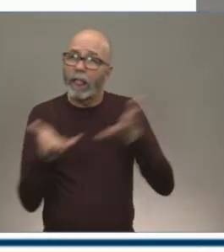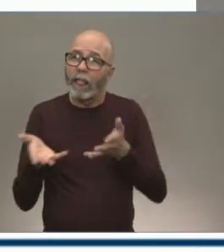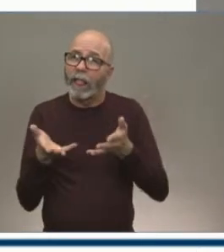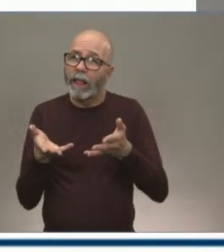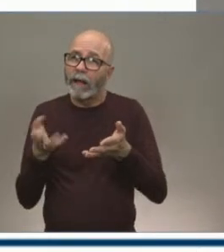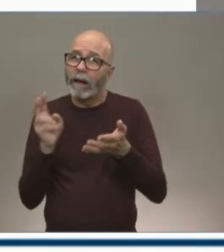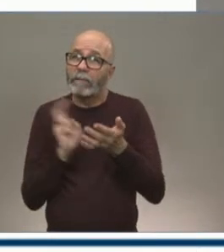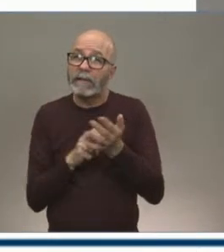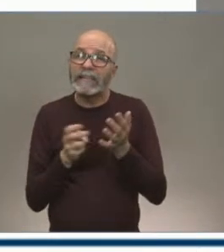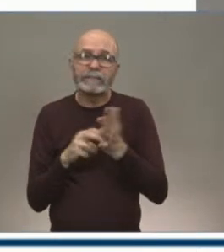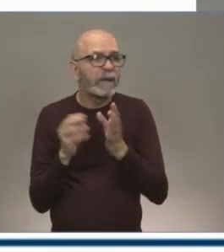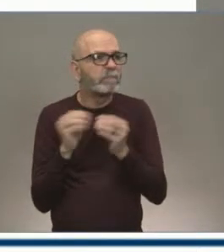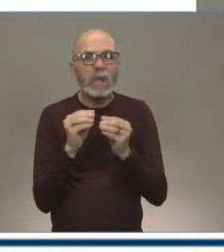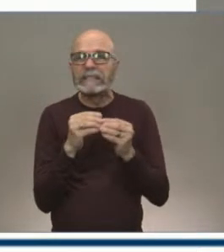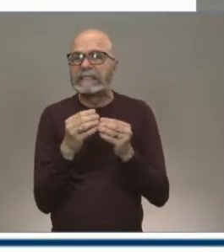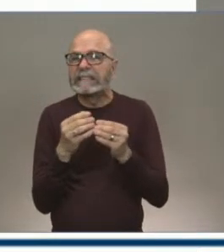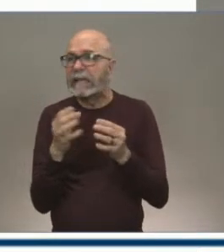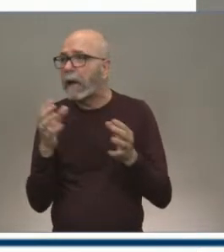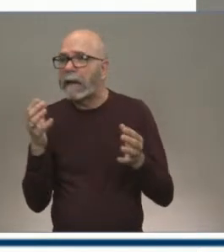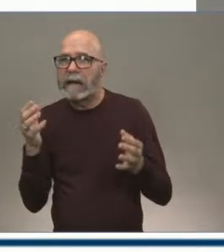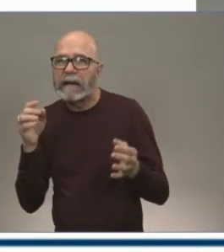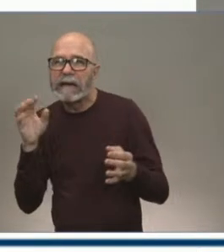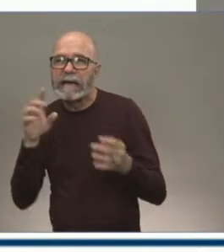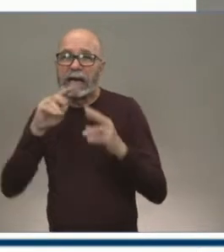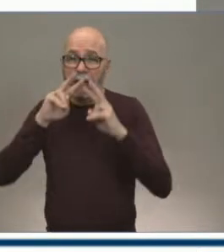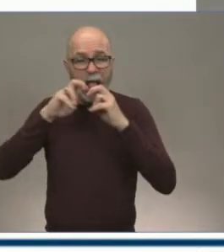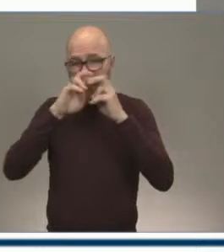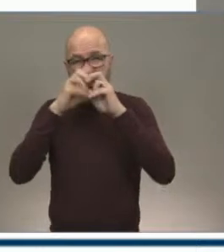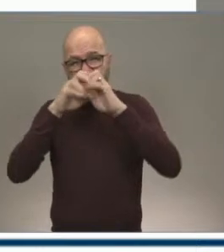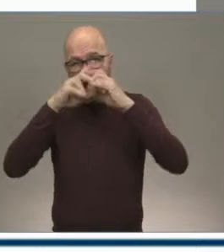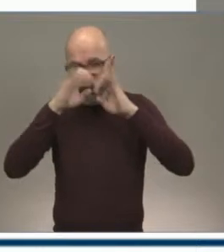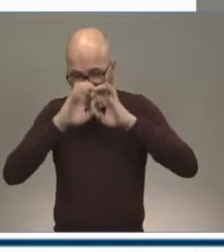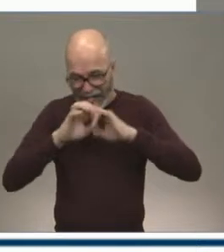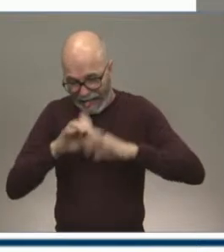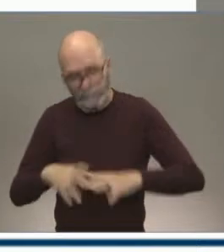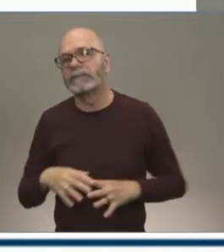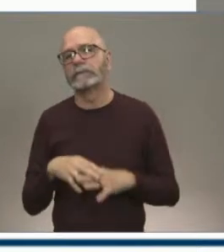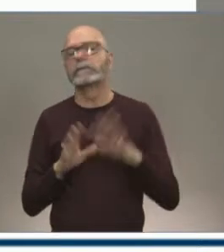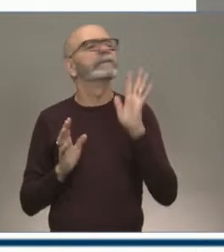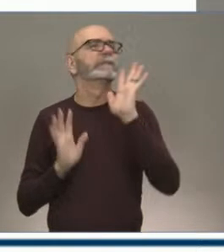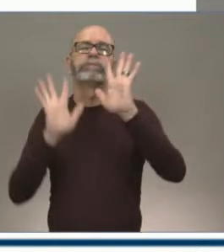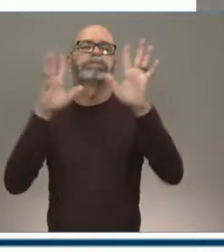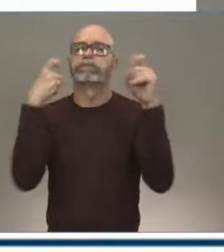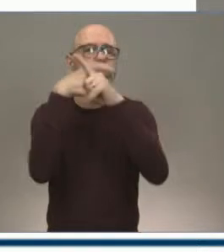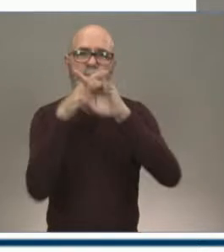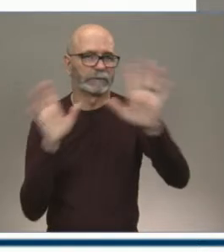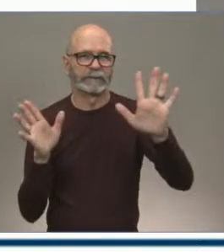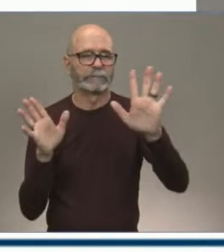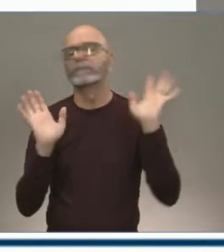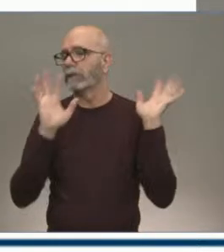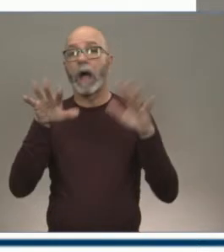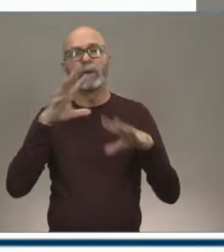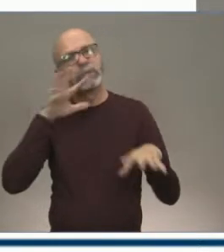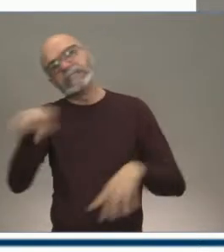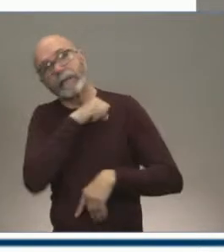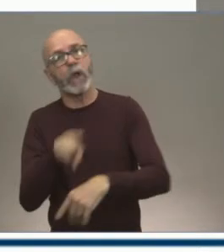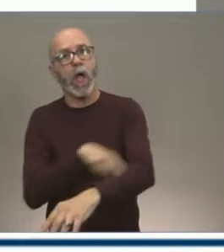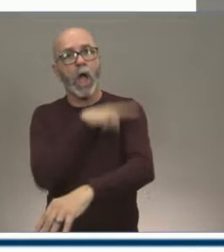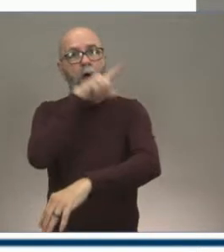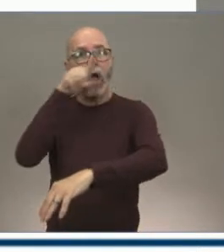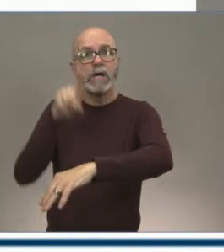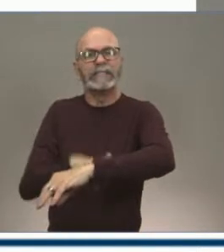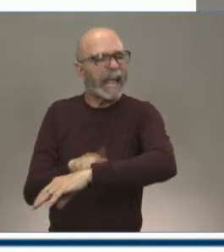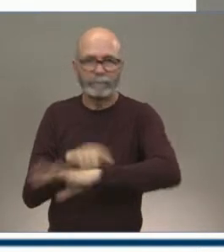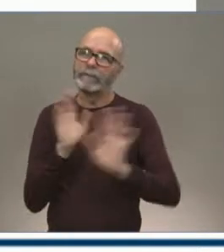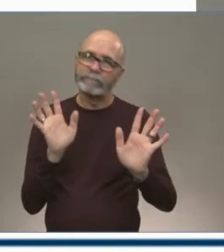finer age groups or health conditions, that actually makes it much more difficult to administer and would make it a slower process. So we're starting with 80 and